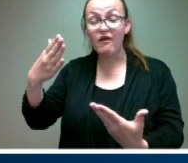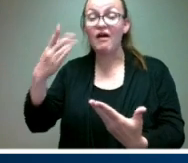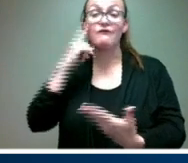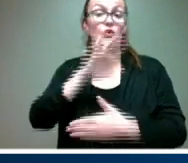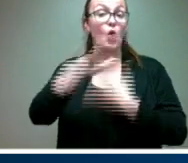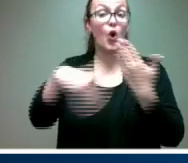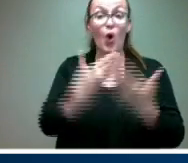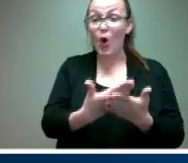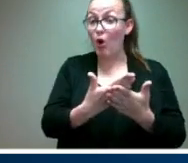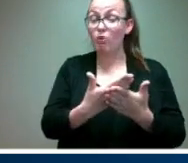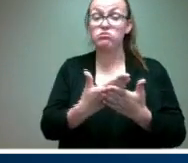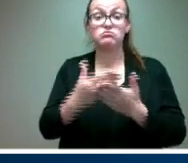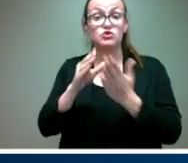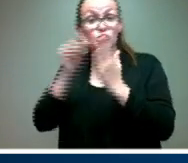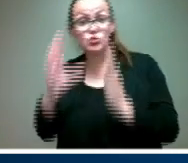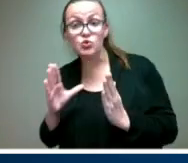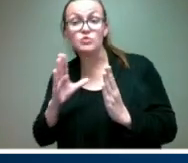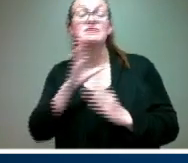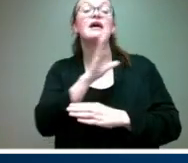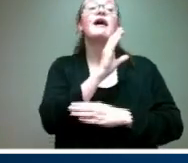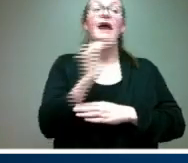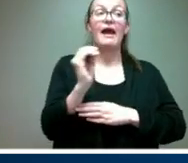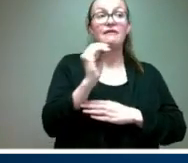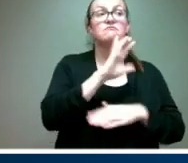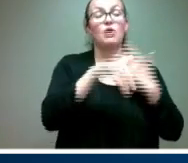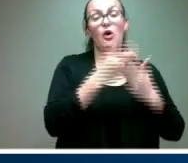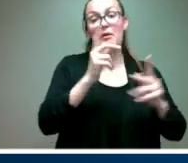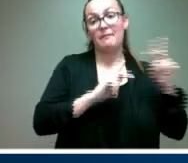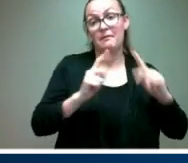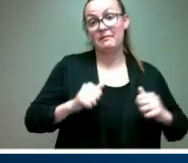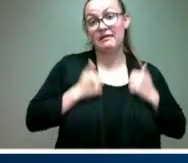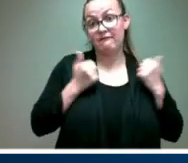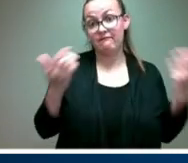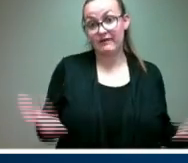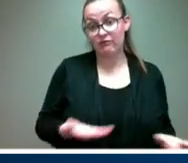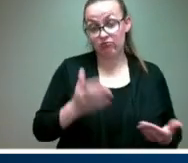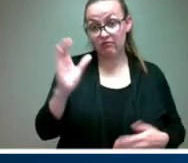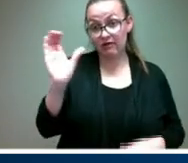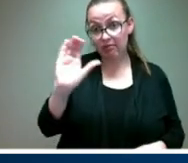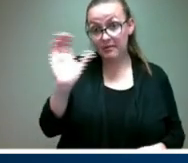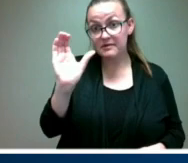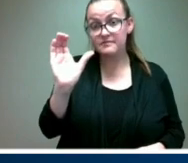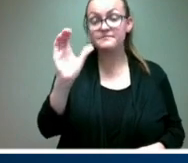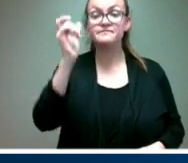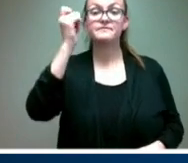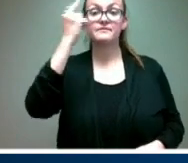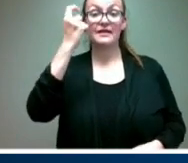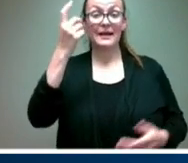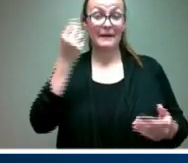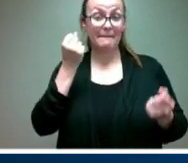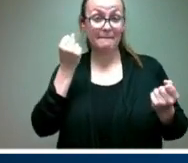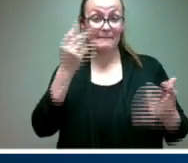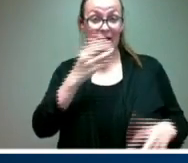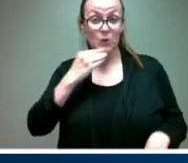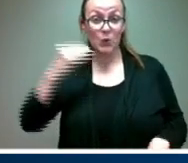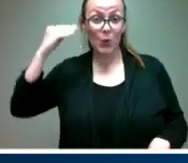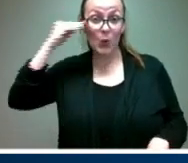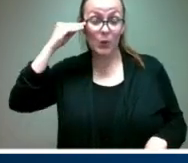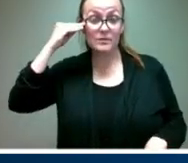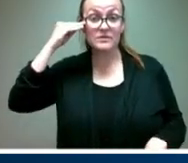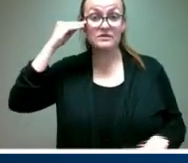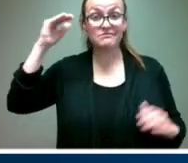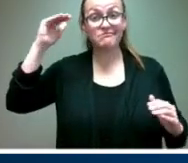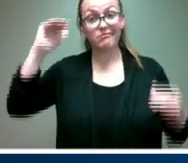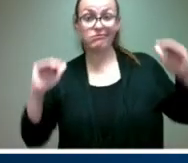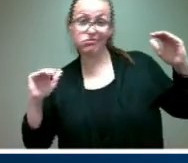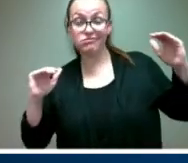I think a lot about equity, right? Yes. And that many homes are equipped in different ways. Right. Not, you